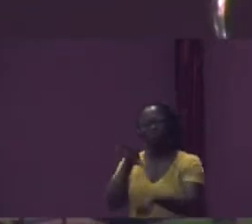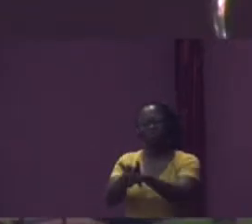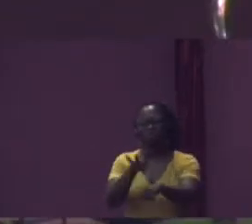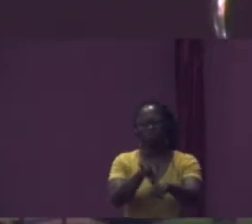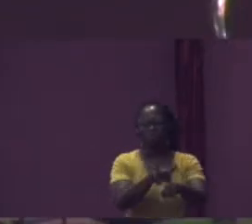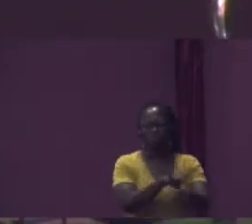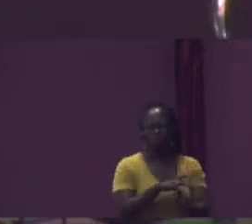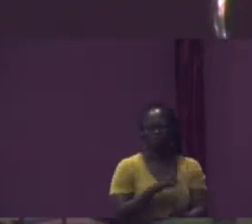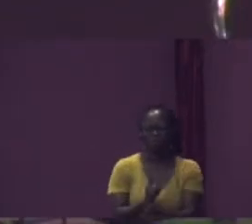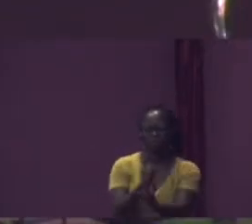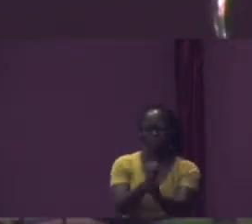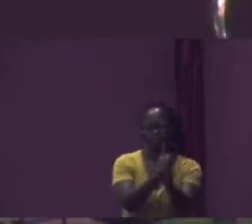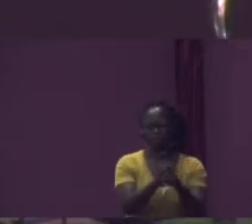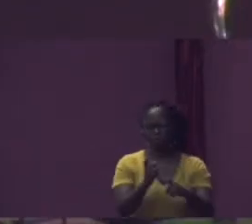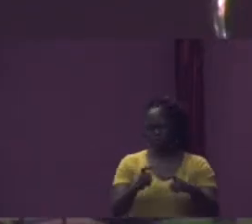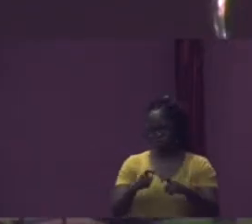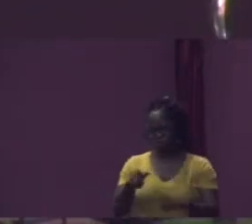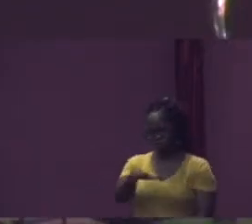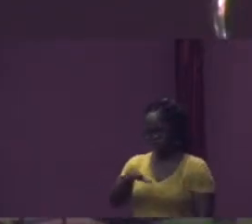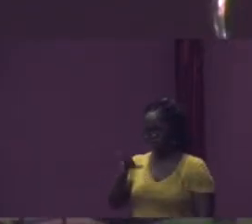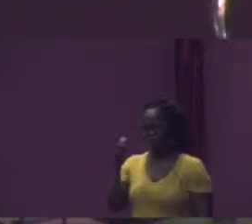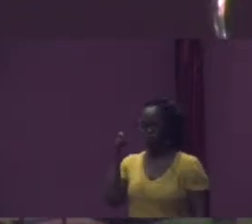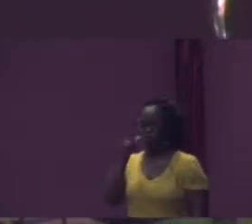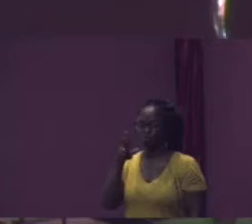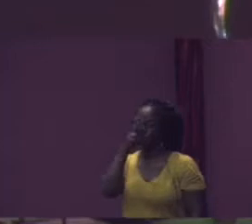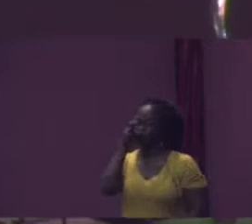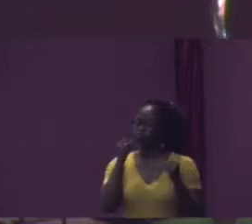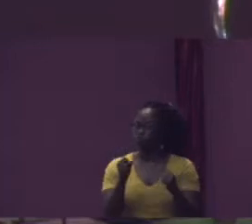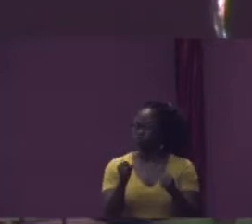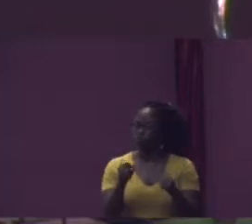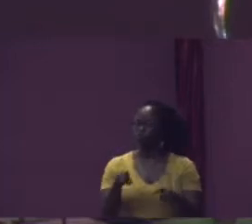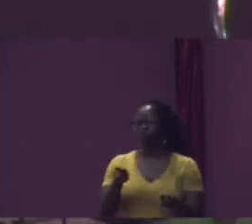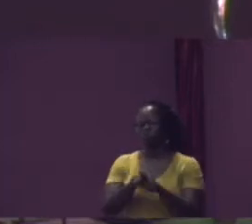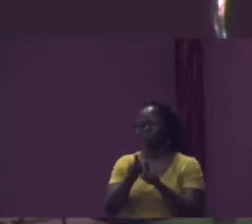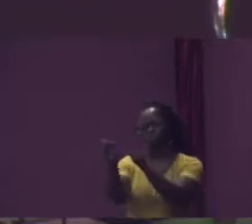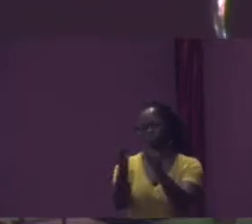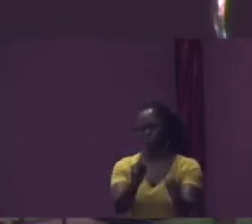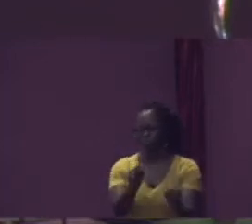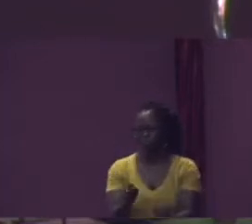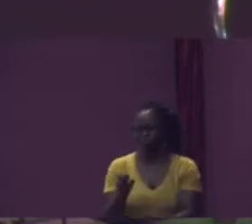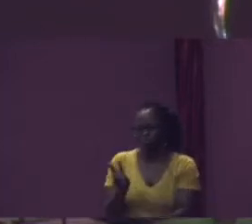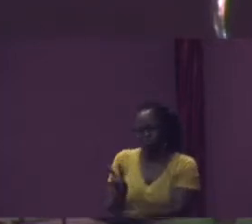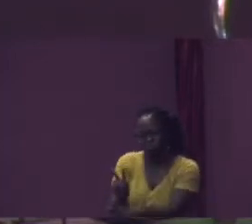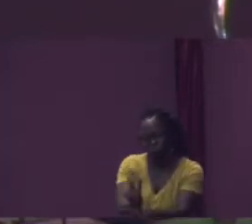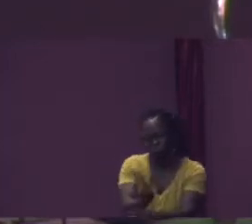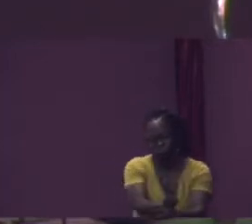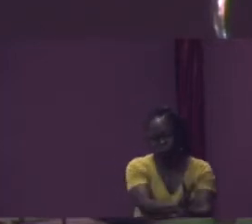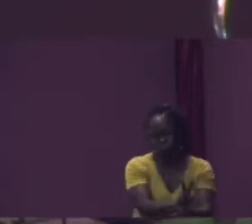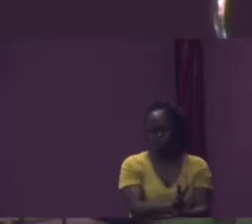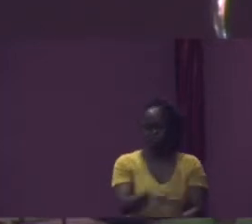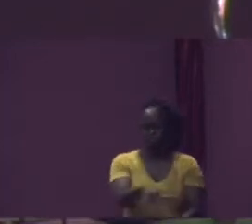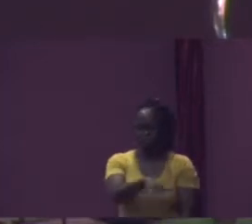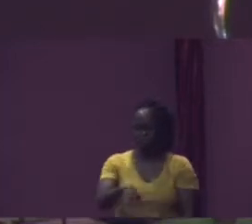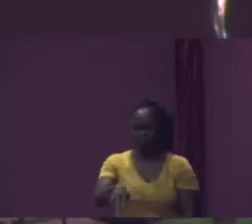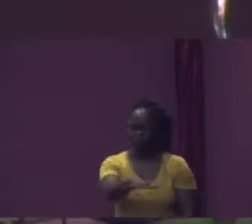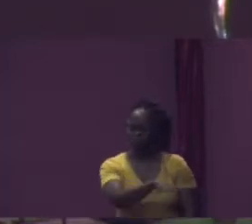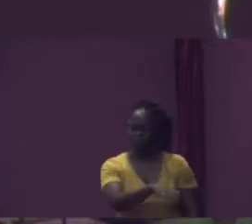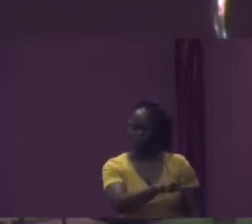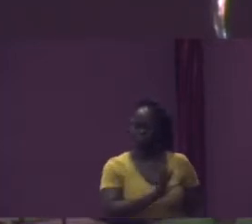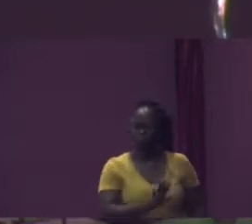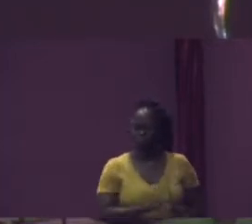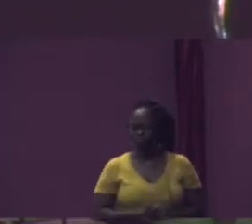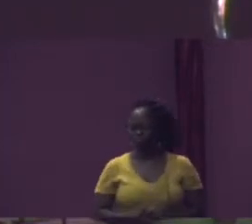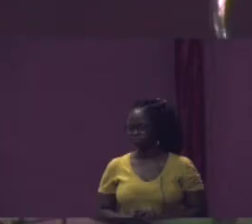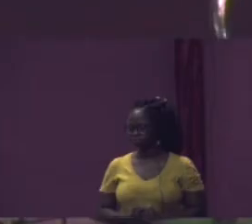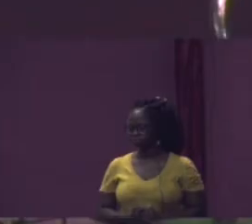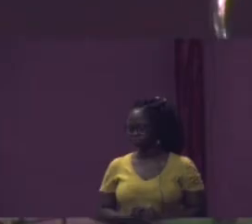presenting themselves as able to manage these situations. Medicine did not adopt aggressive, authoritative interventionist